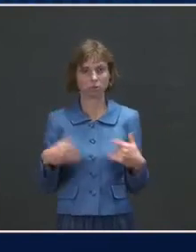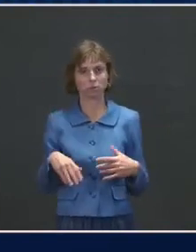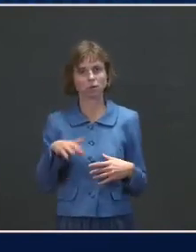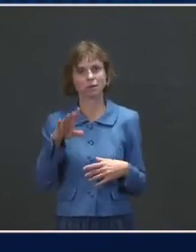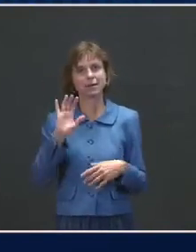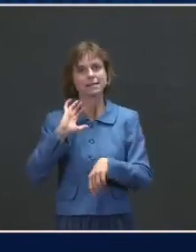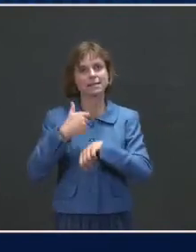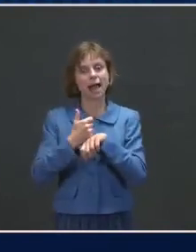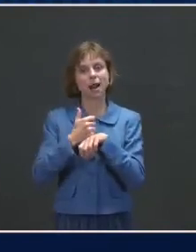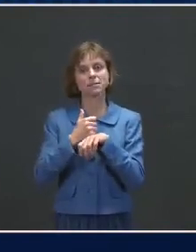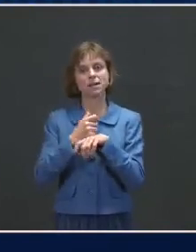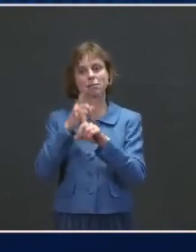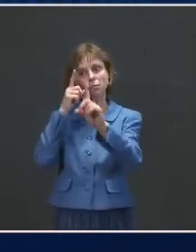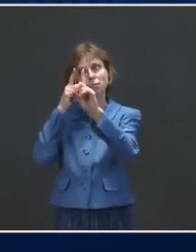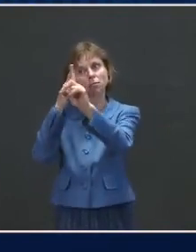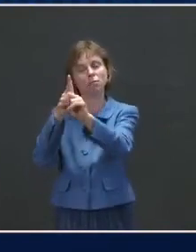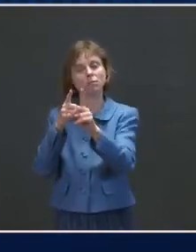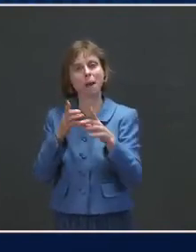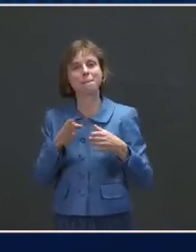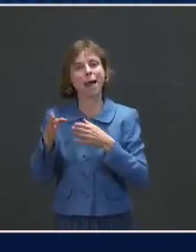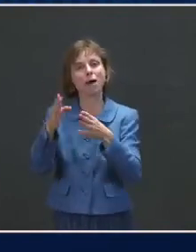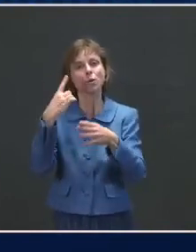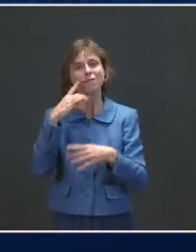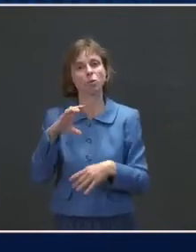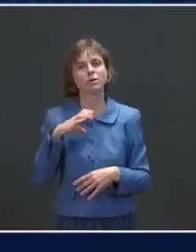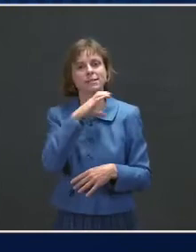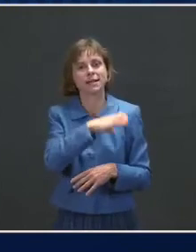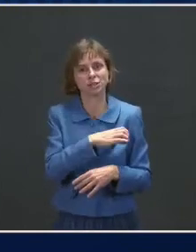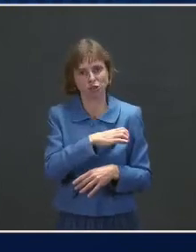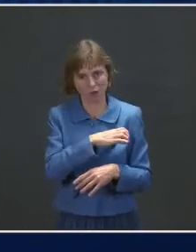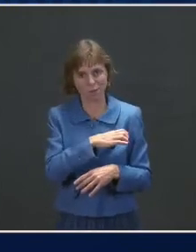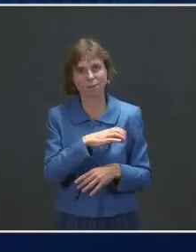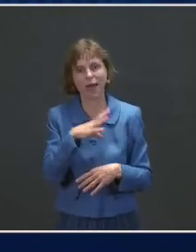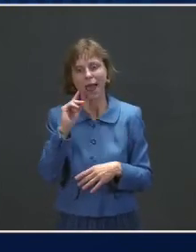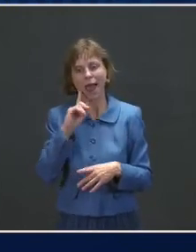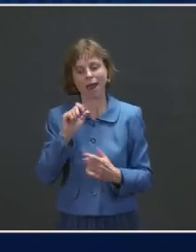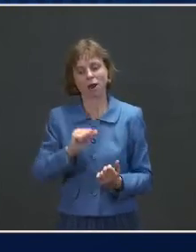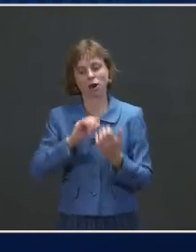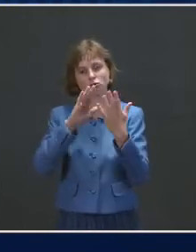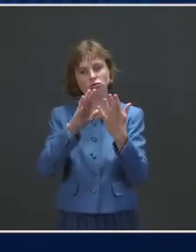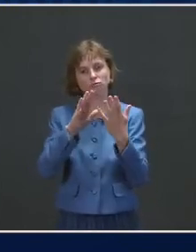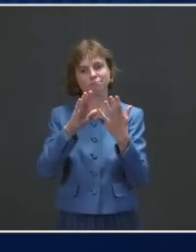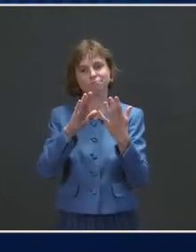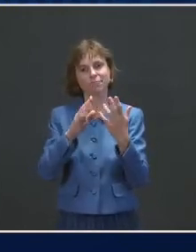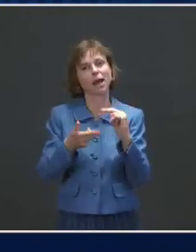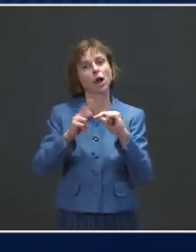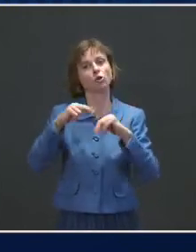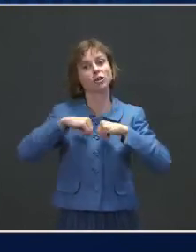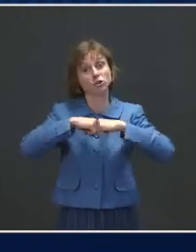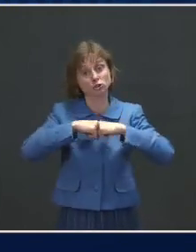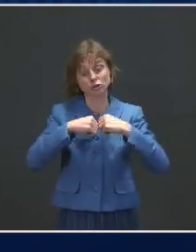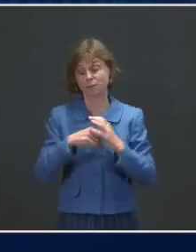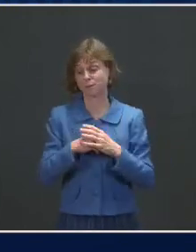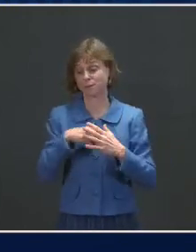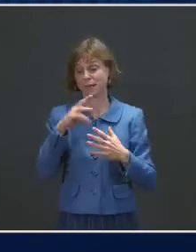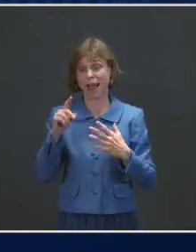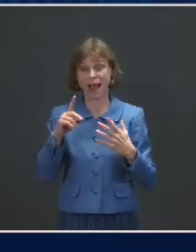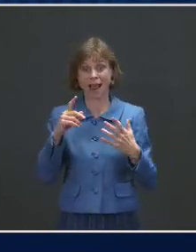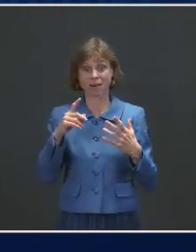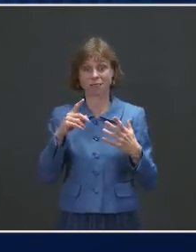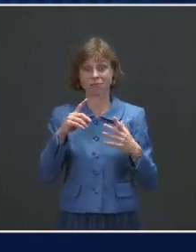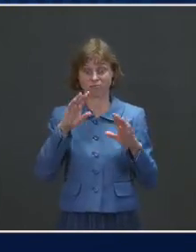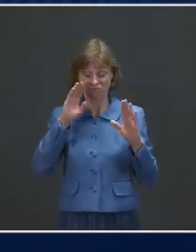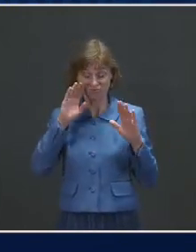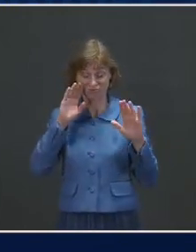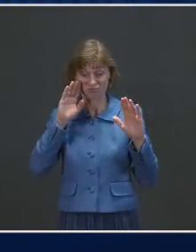place smart security measures and addresses the root causes of these issues in the country's in Central America. So I